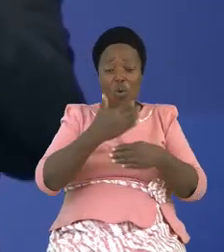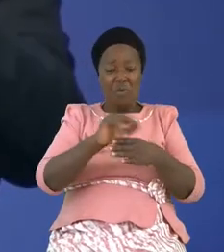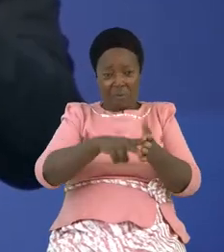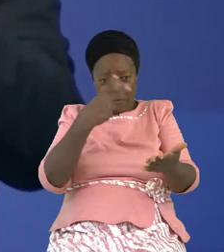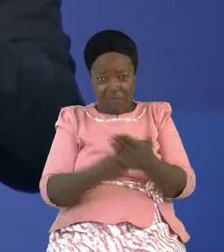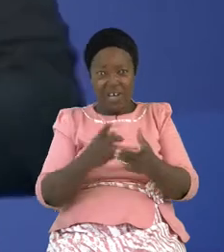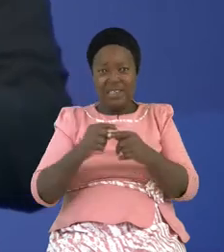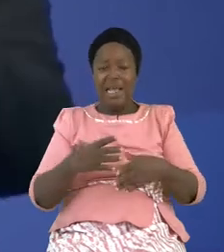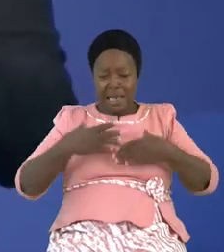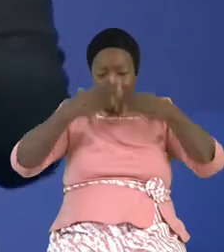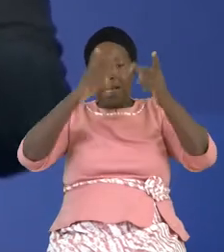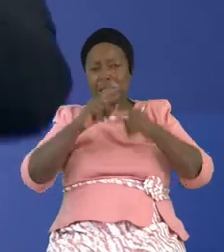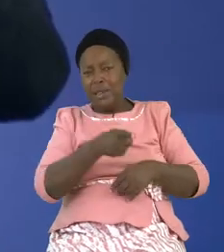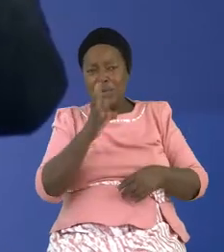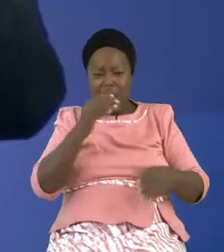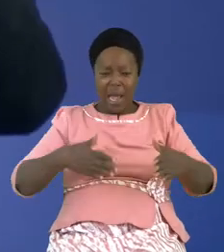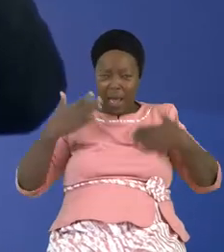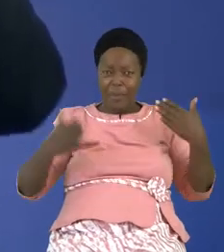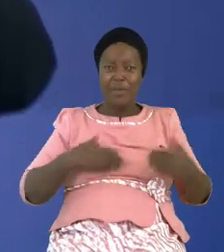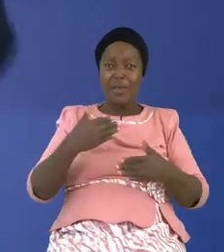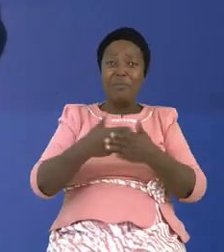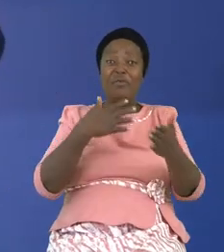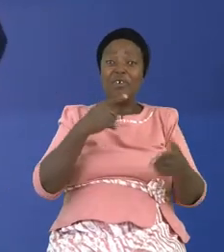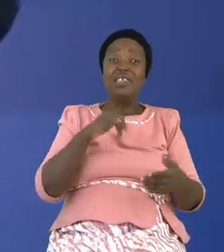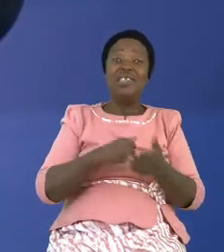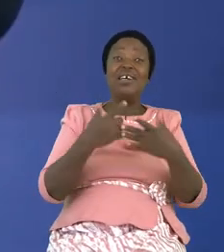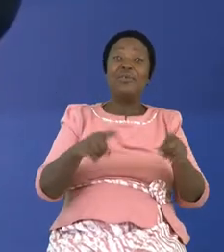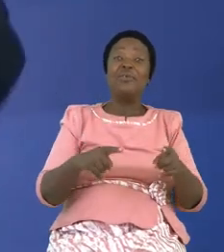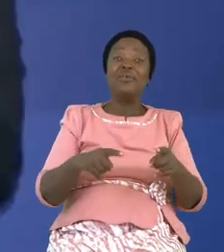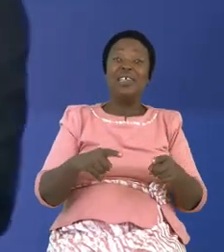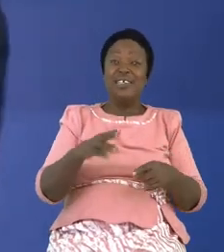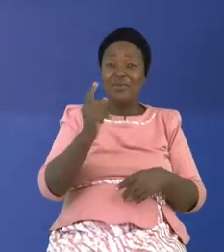happy. Before the healing comes, where are you?